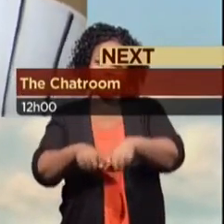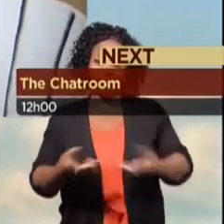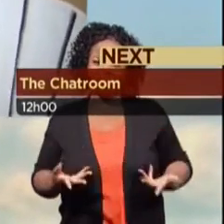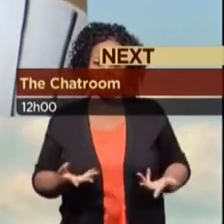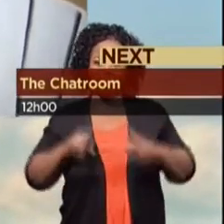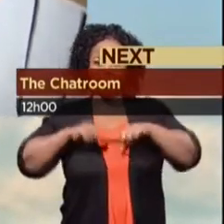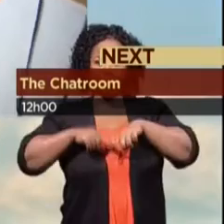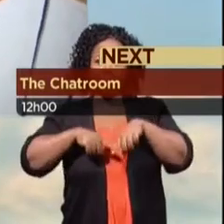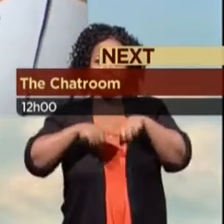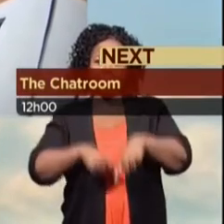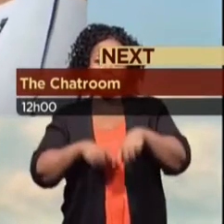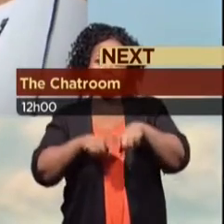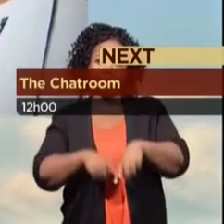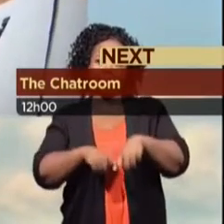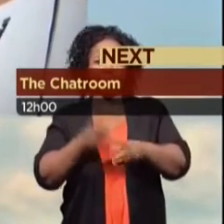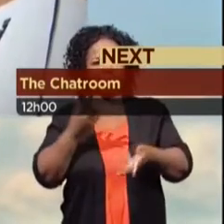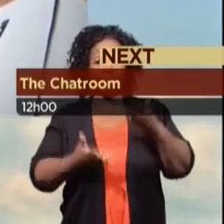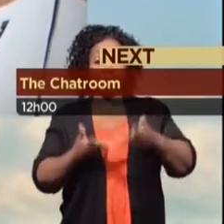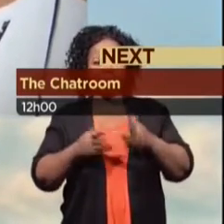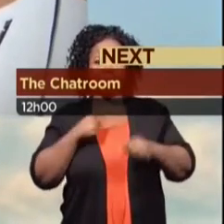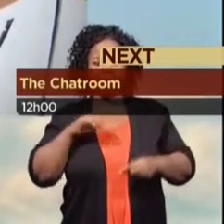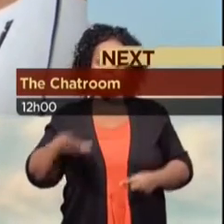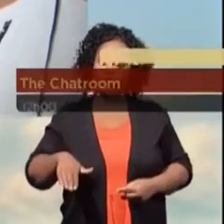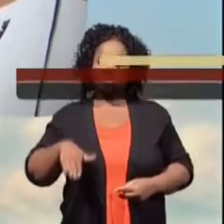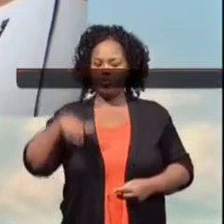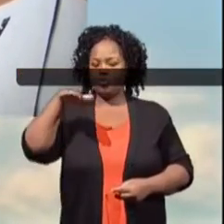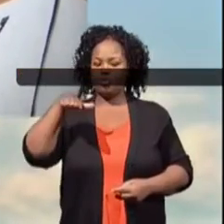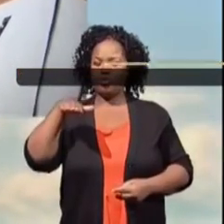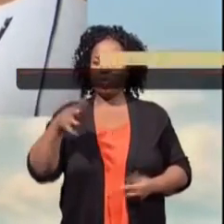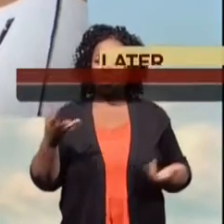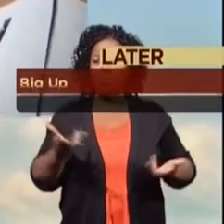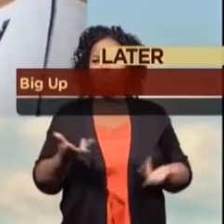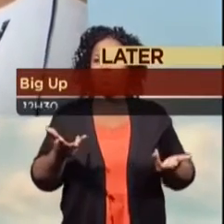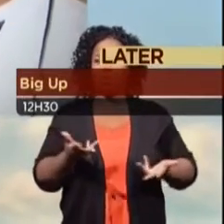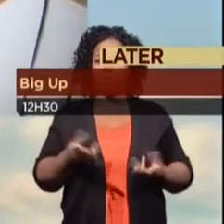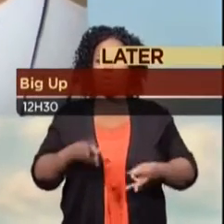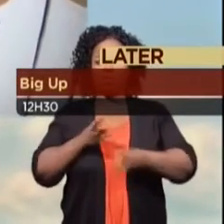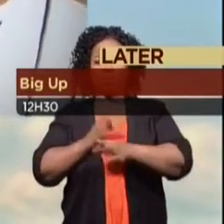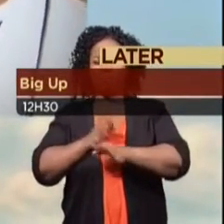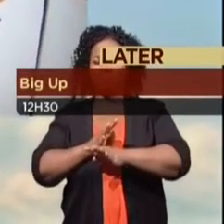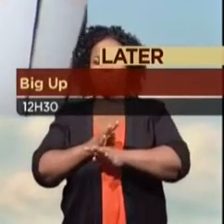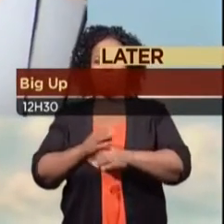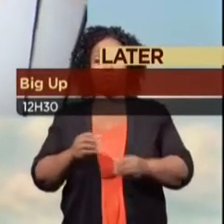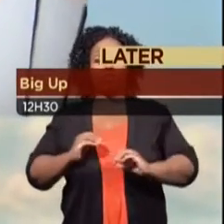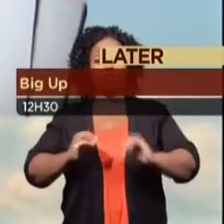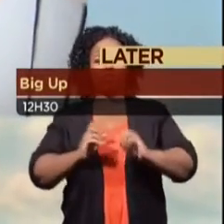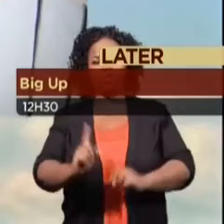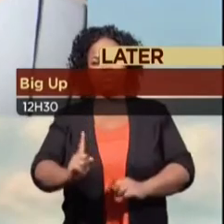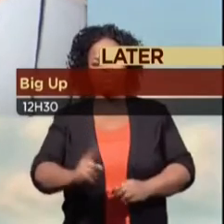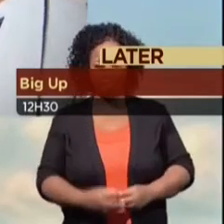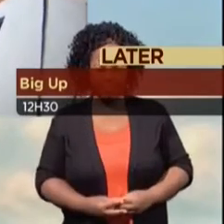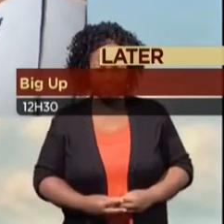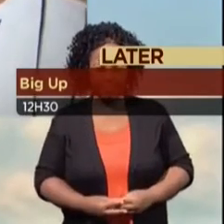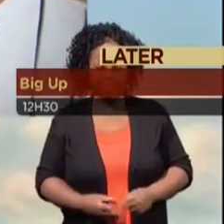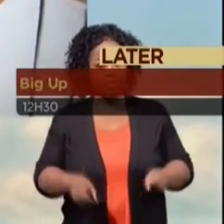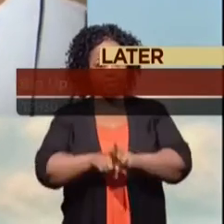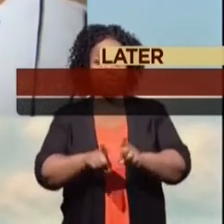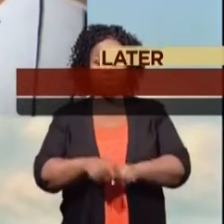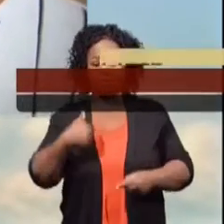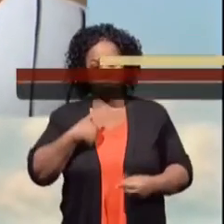Get depender ekuthenini like la ukhulele khona yabo abazali beni banikhulisa